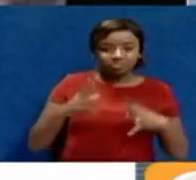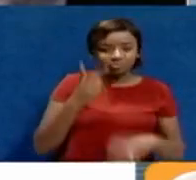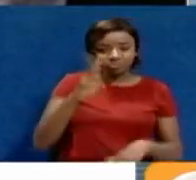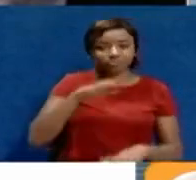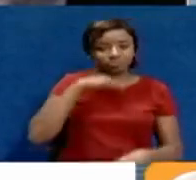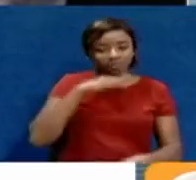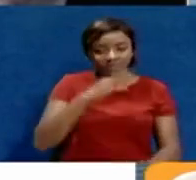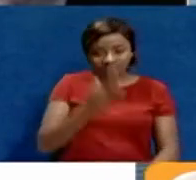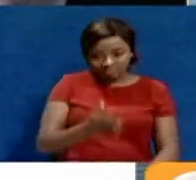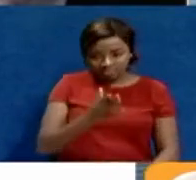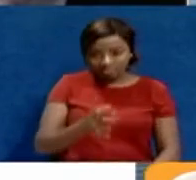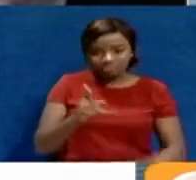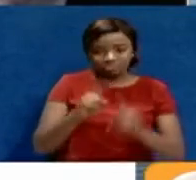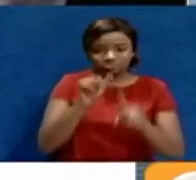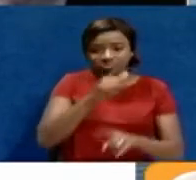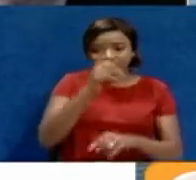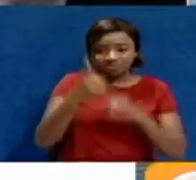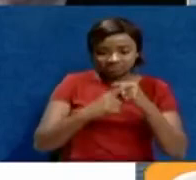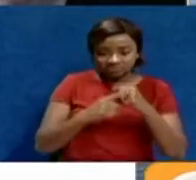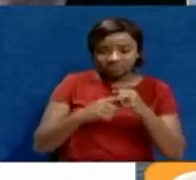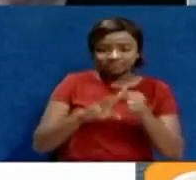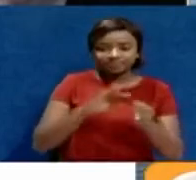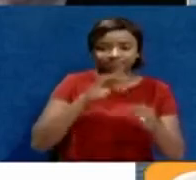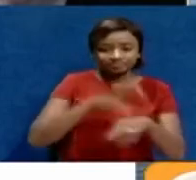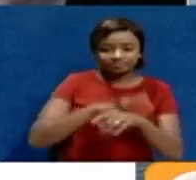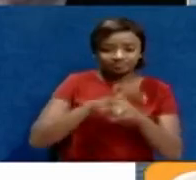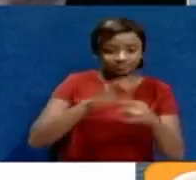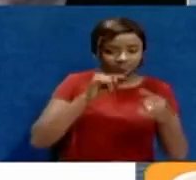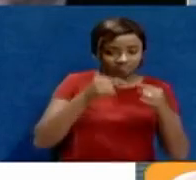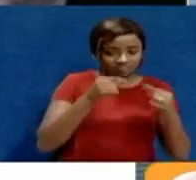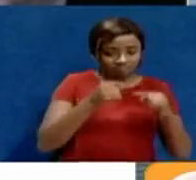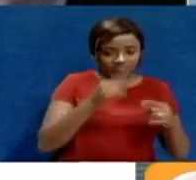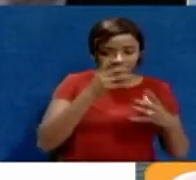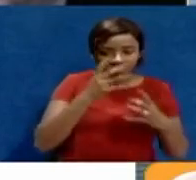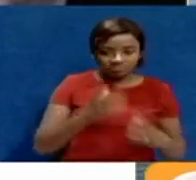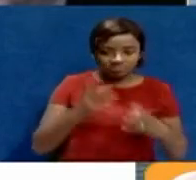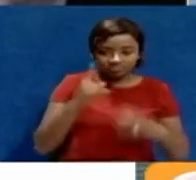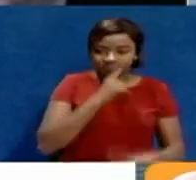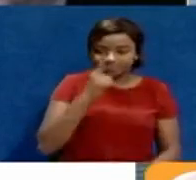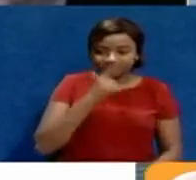hapo na watu wengine sita wakapata majeraha kali kali.